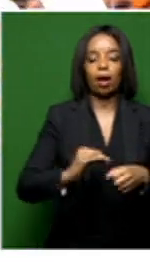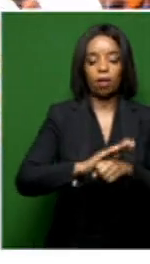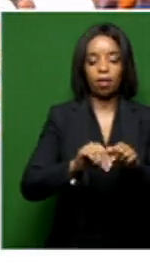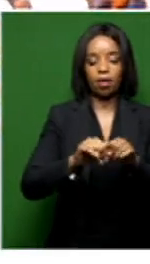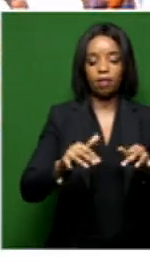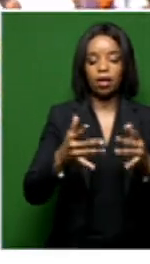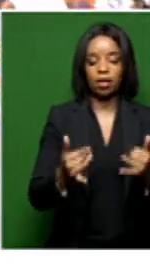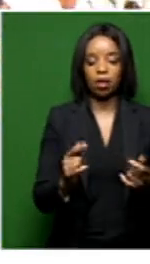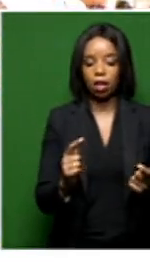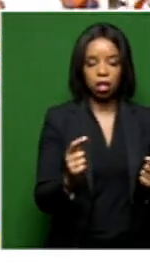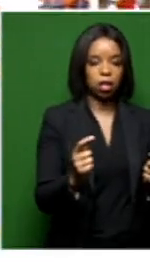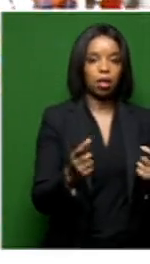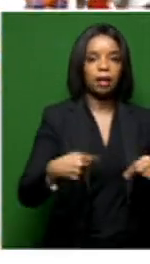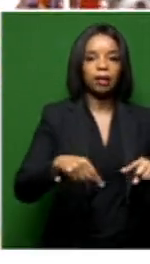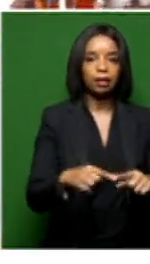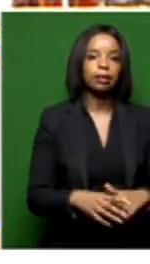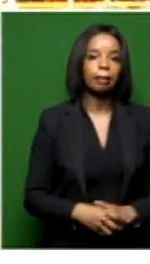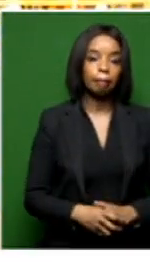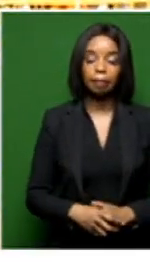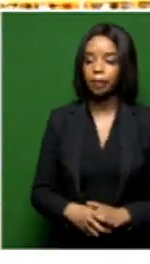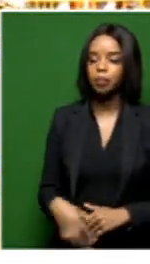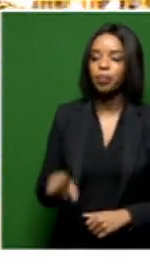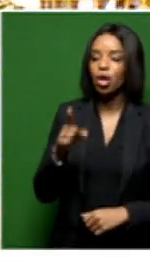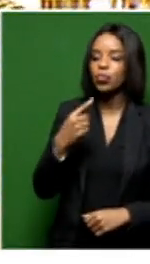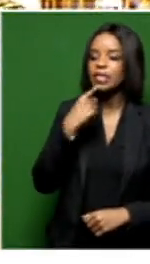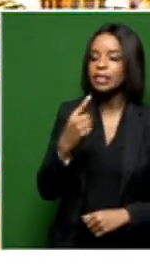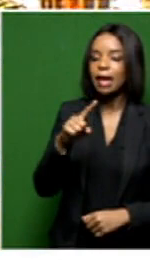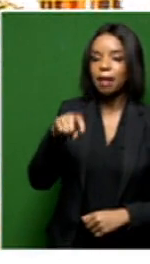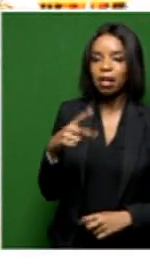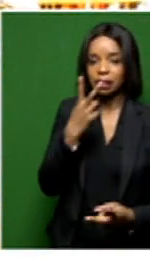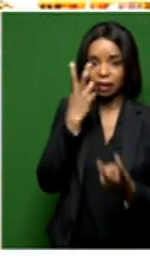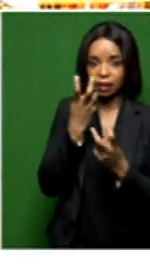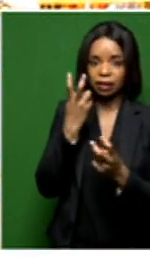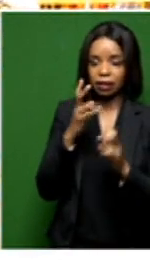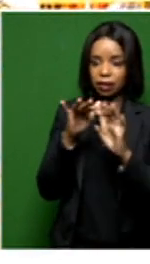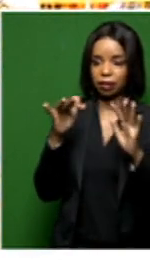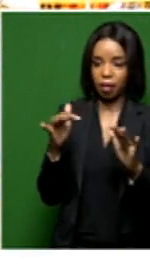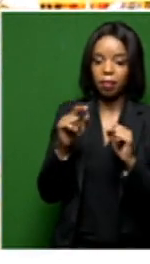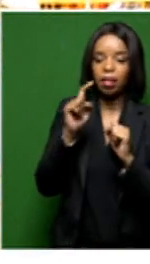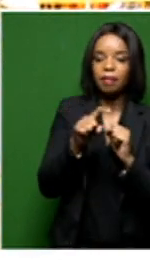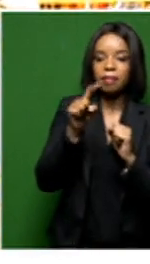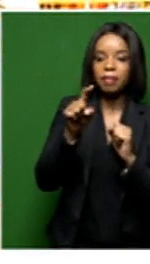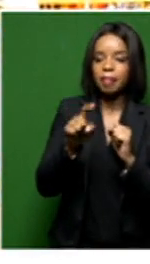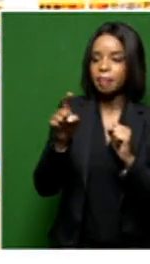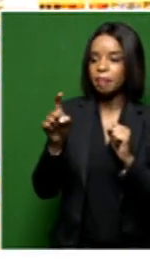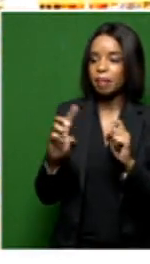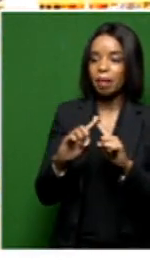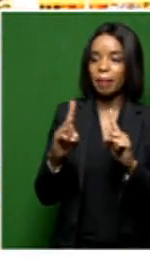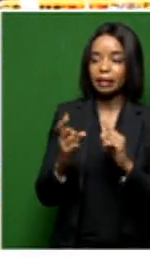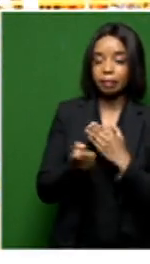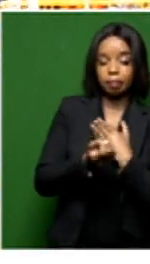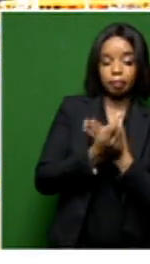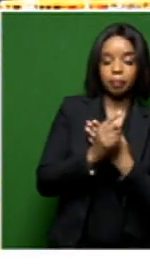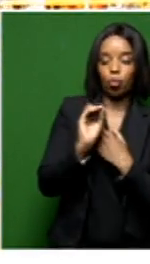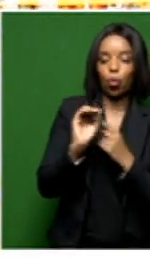regressed us. Okay, you spoke about tracing. One of the challenges is that the undocumented foreign nationals